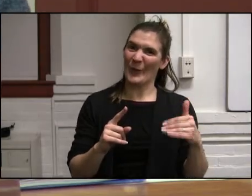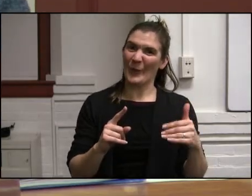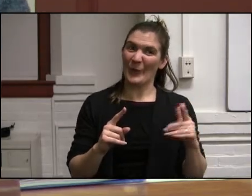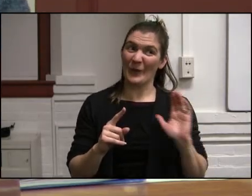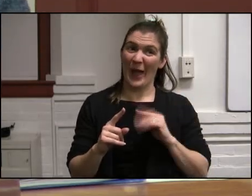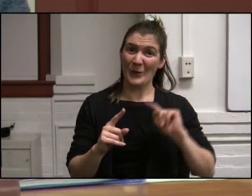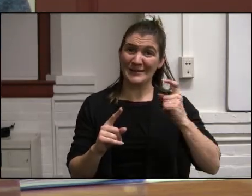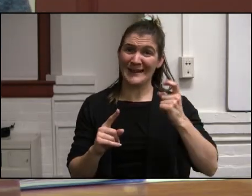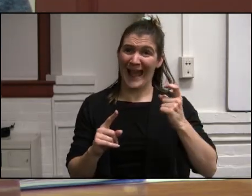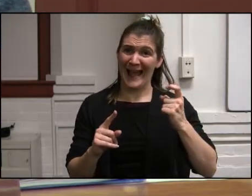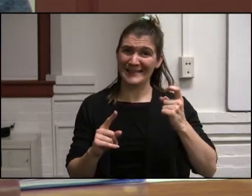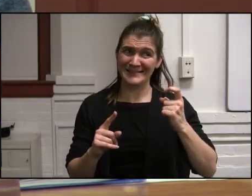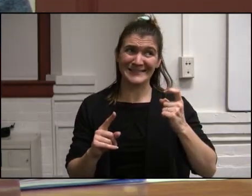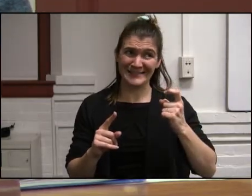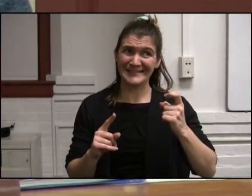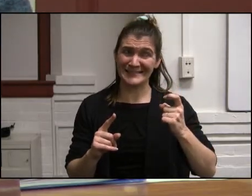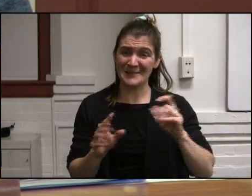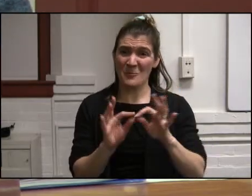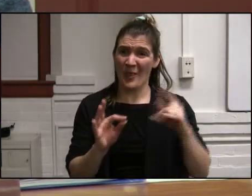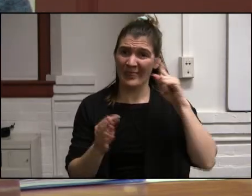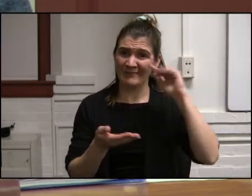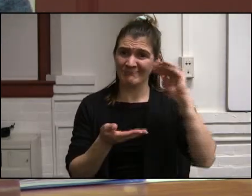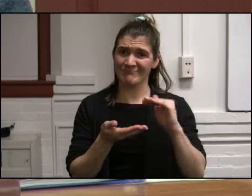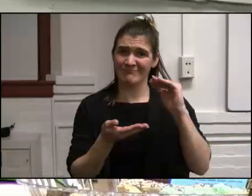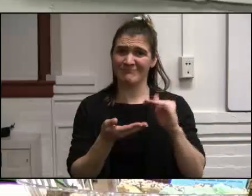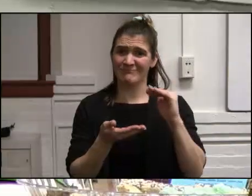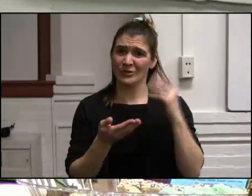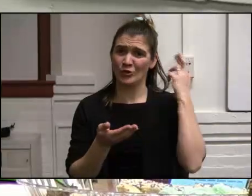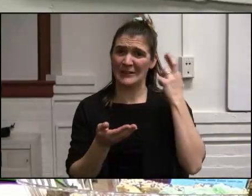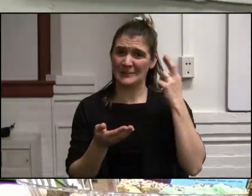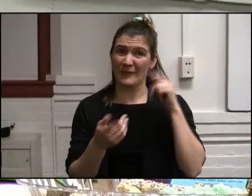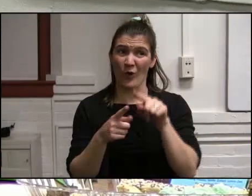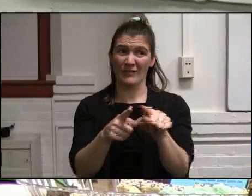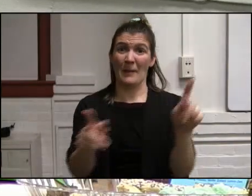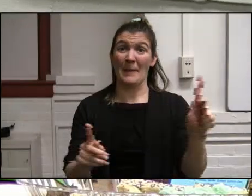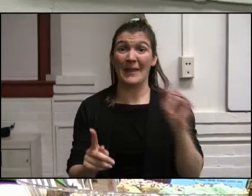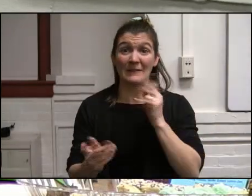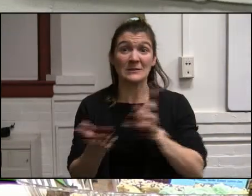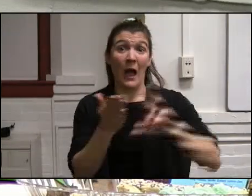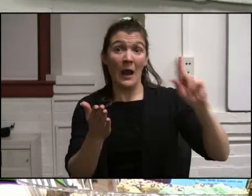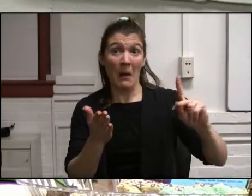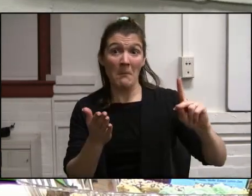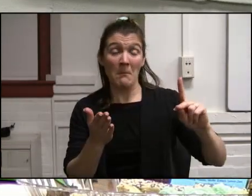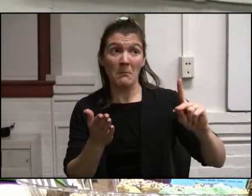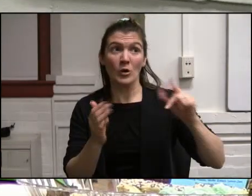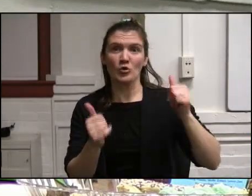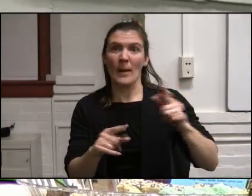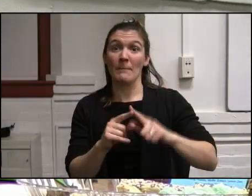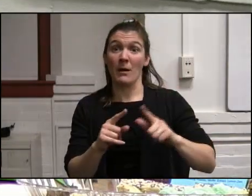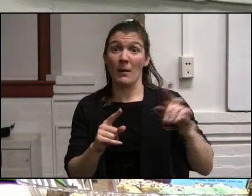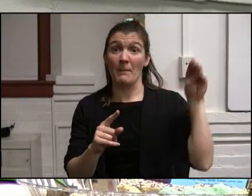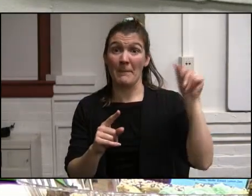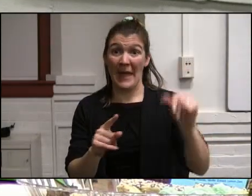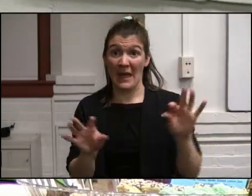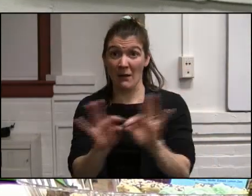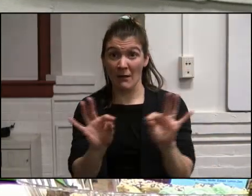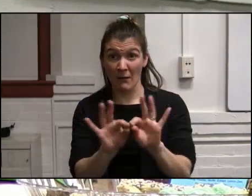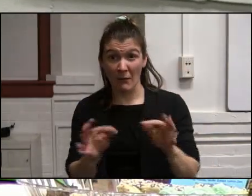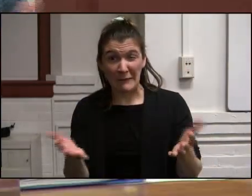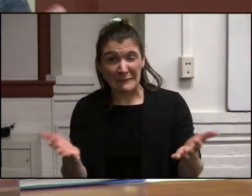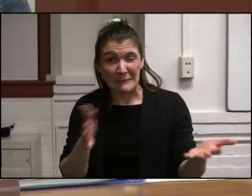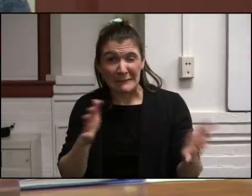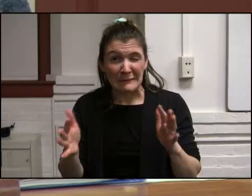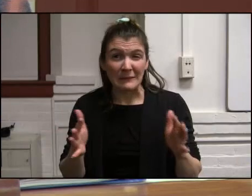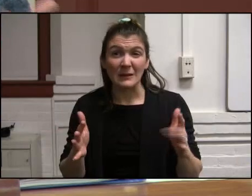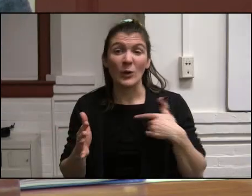our taxpayers need to be getting their money's worth, and I worry about going too far down a road for